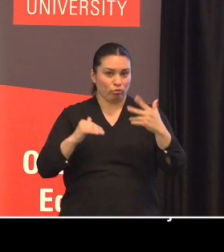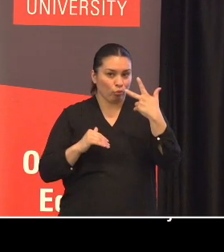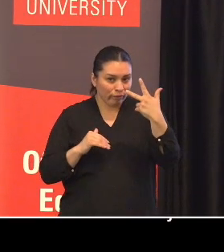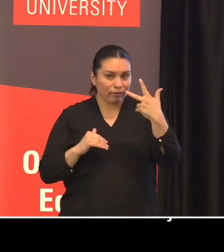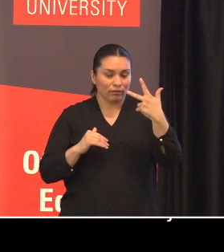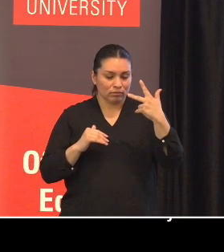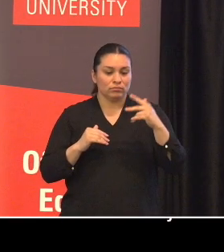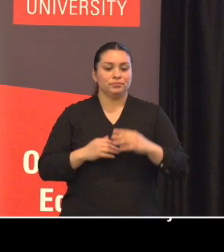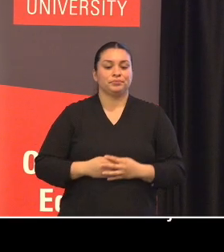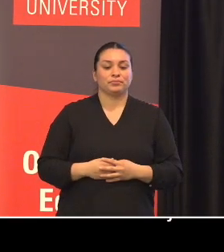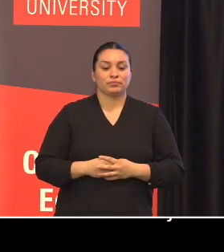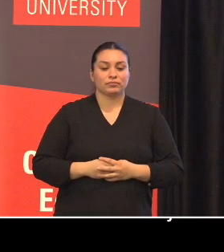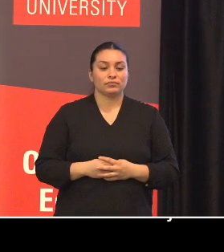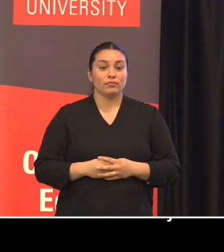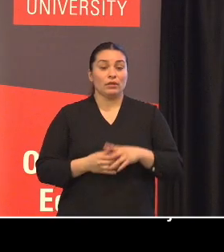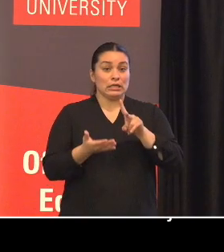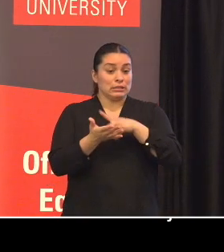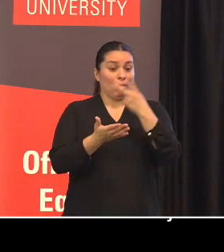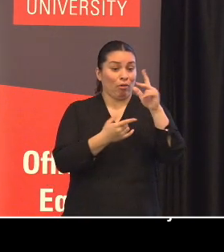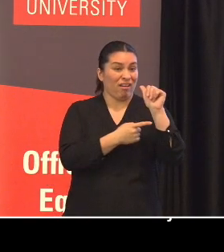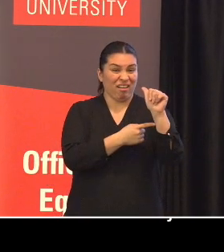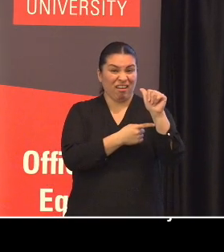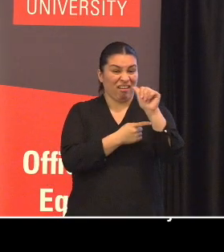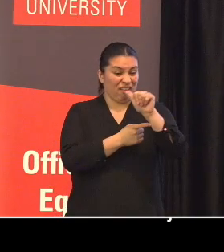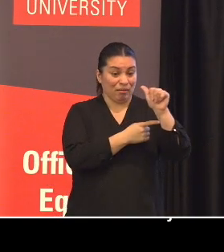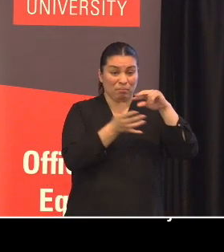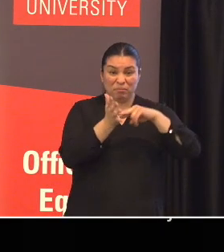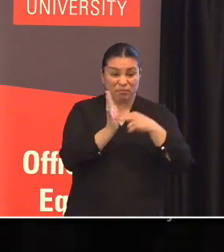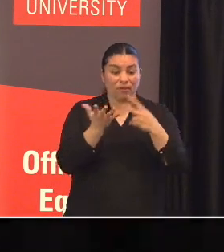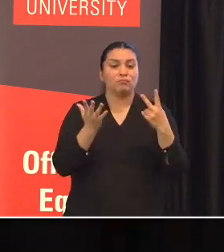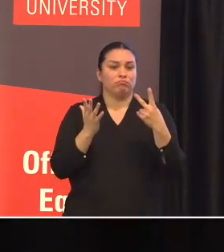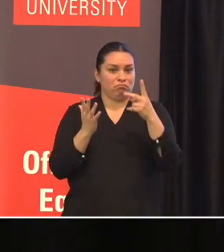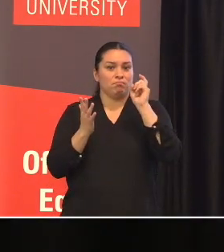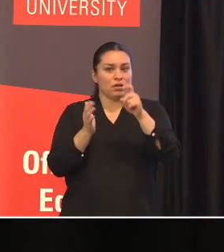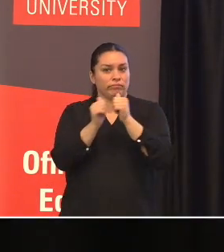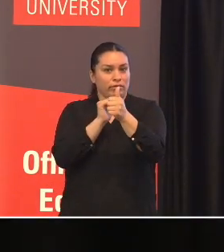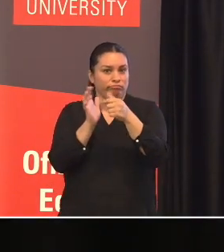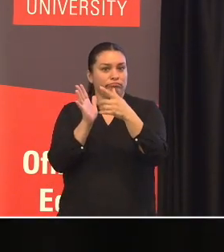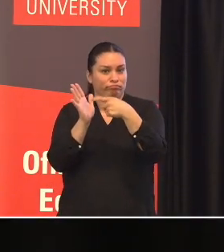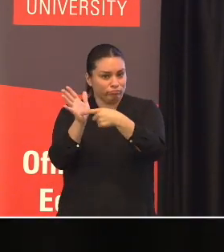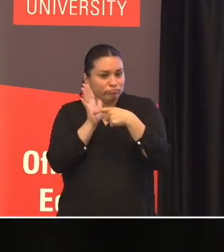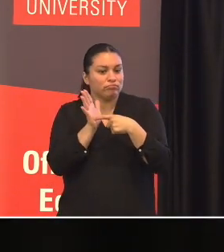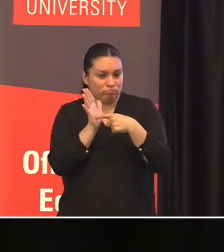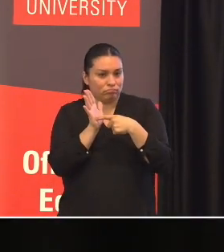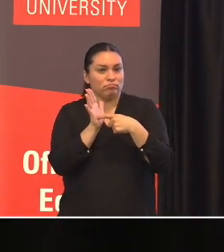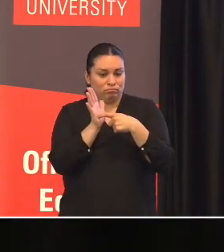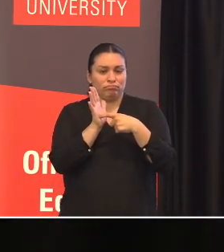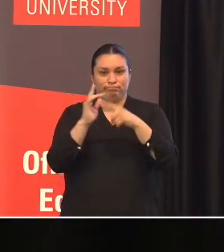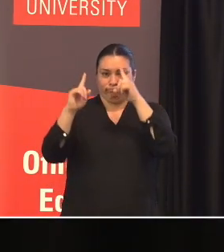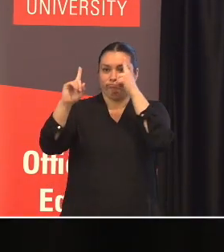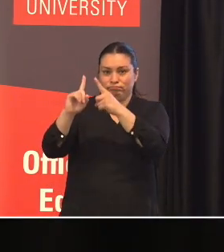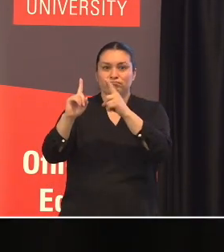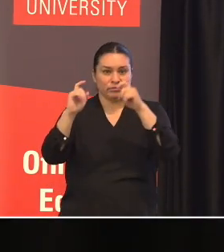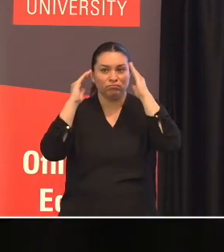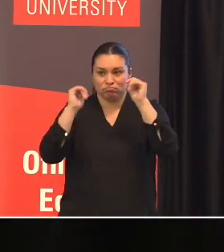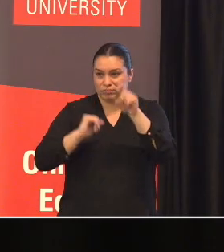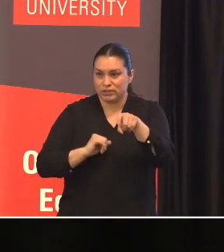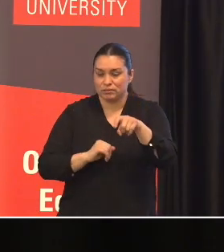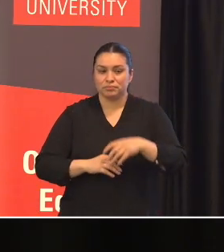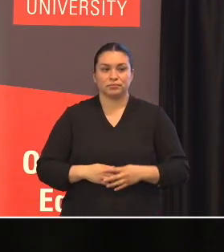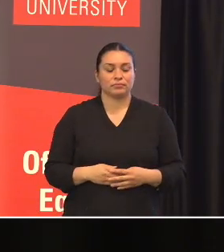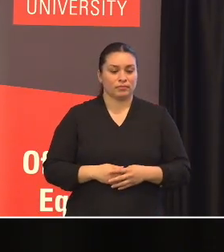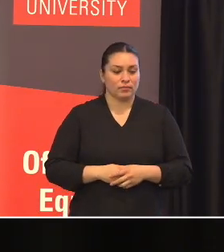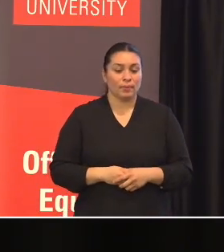legally, AAA is above and beyond that, but AA, that's where we're hoping for, right? It's the first time